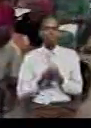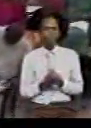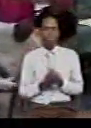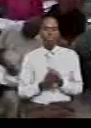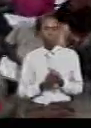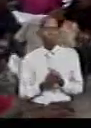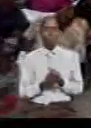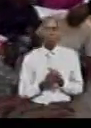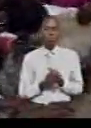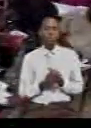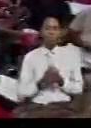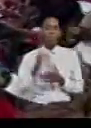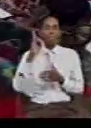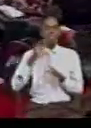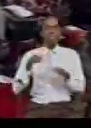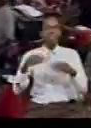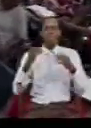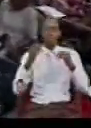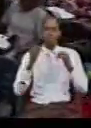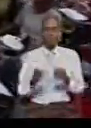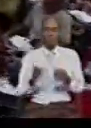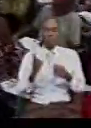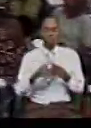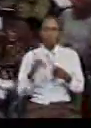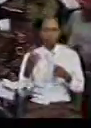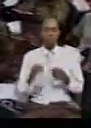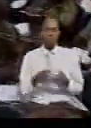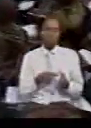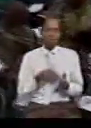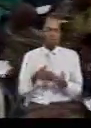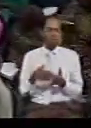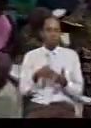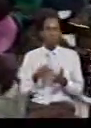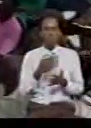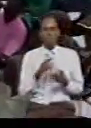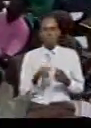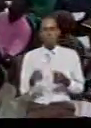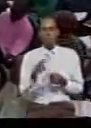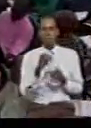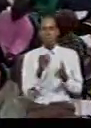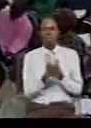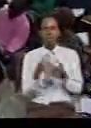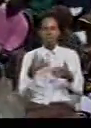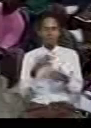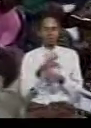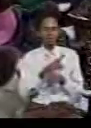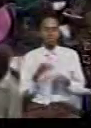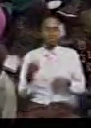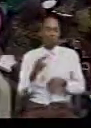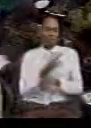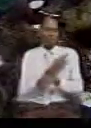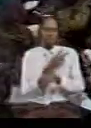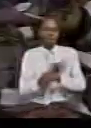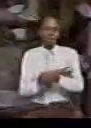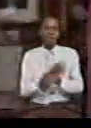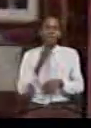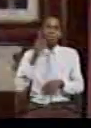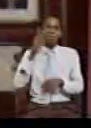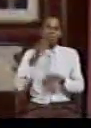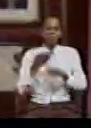He giveth power to the faint, and to them that have no might, he